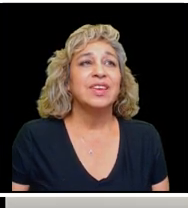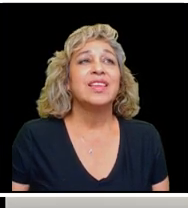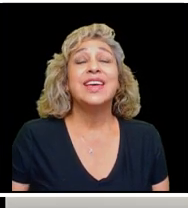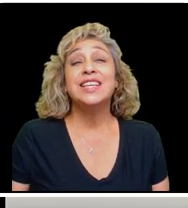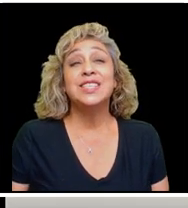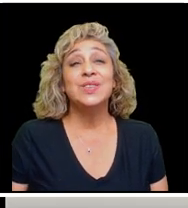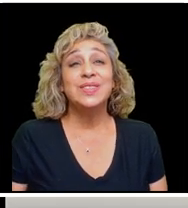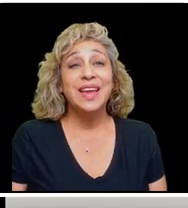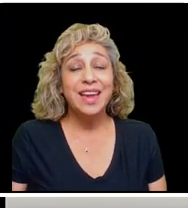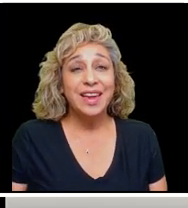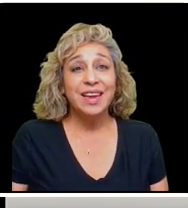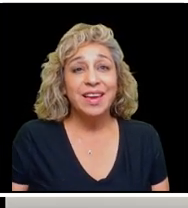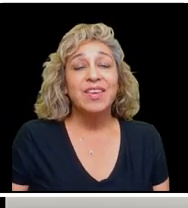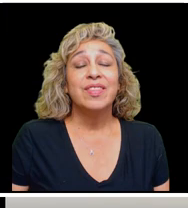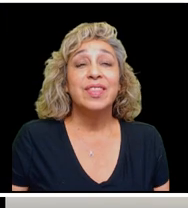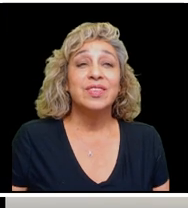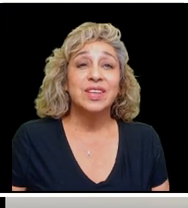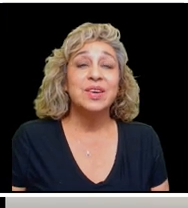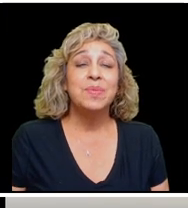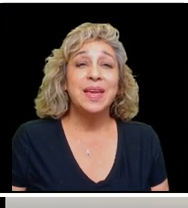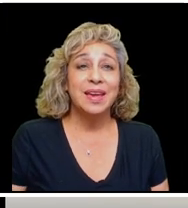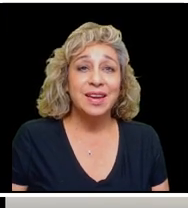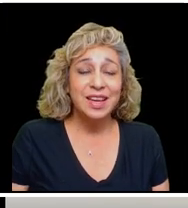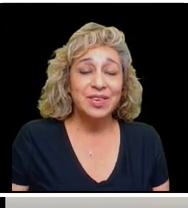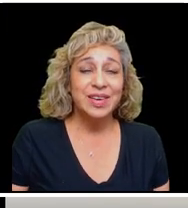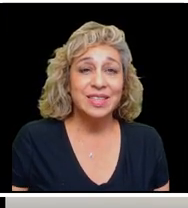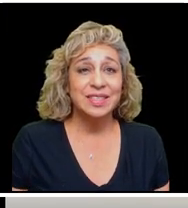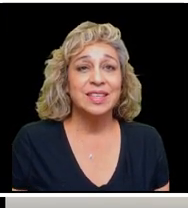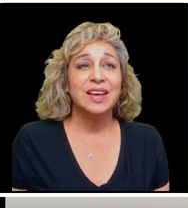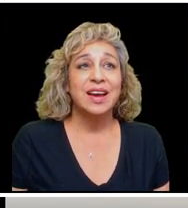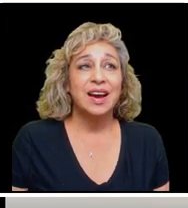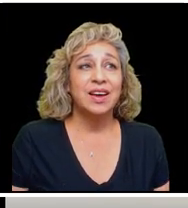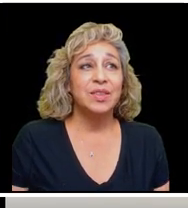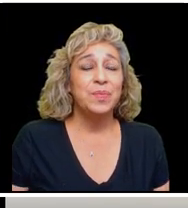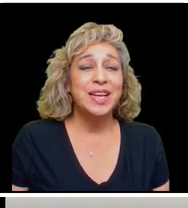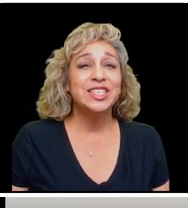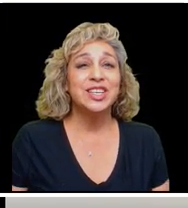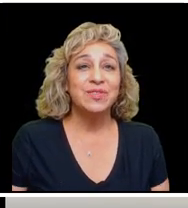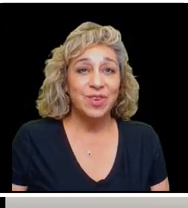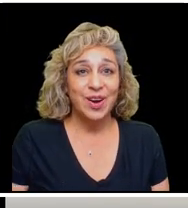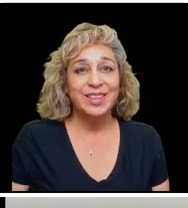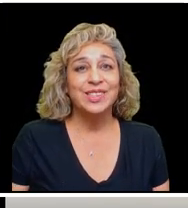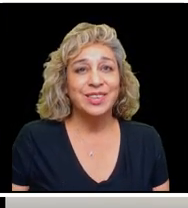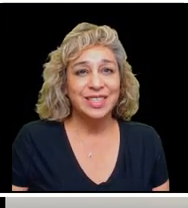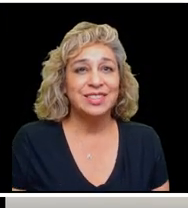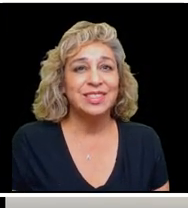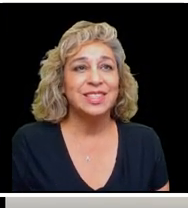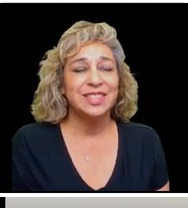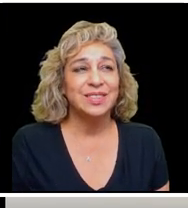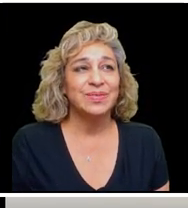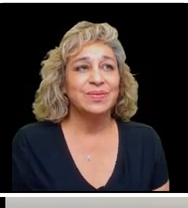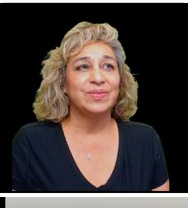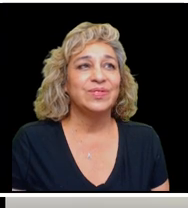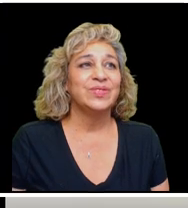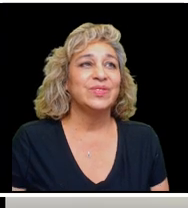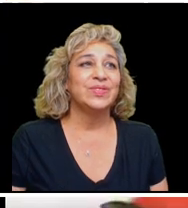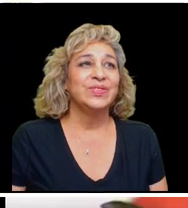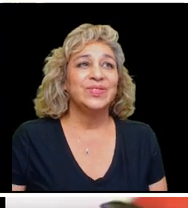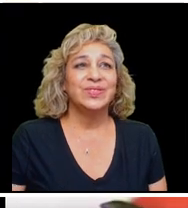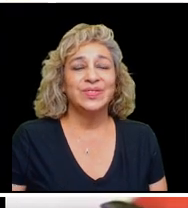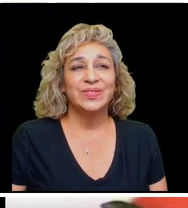that is to say there's going to be an increase on the pension for elder adults